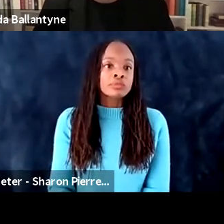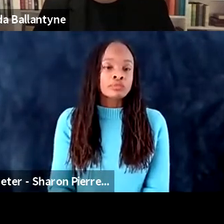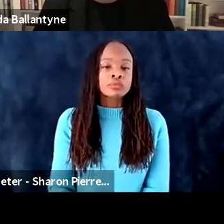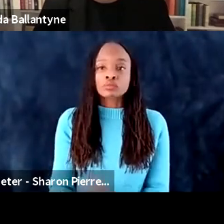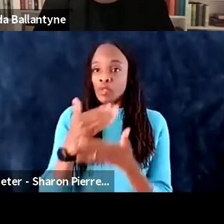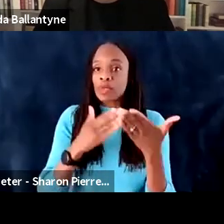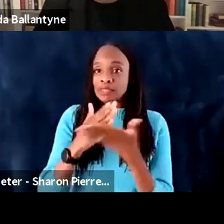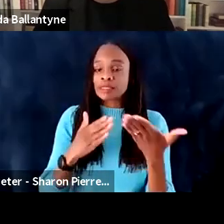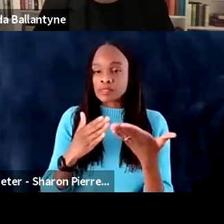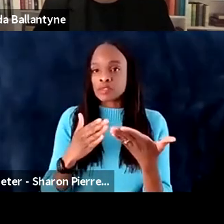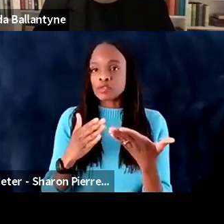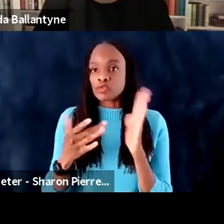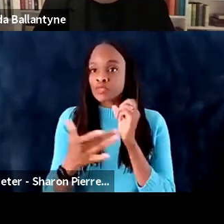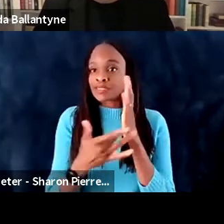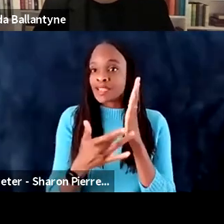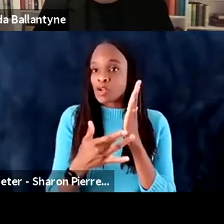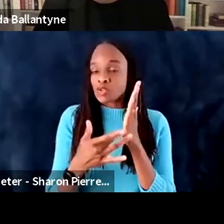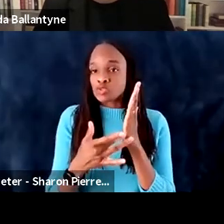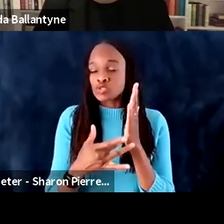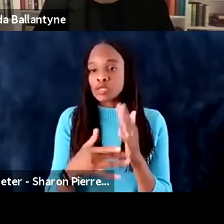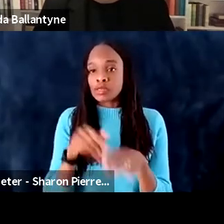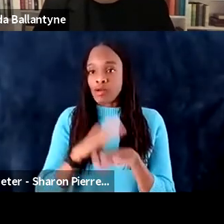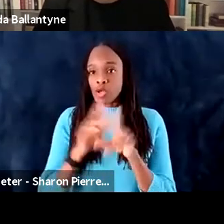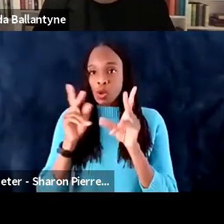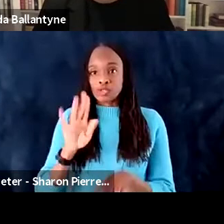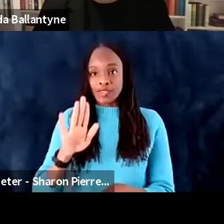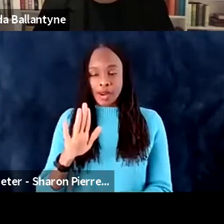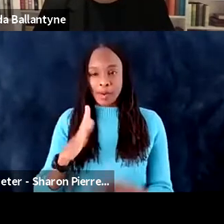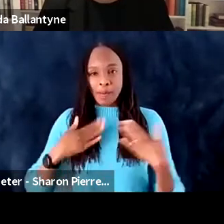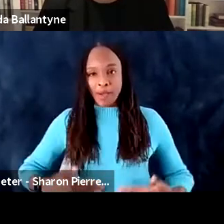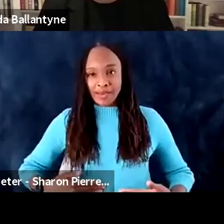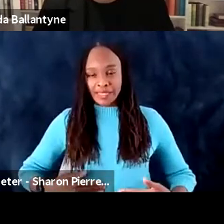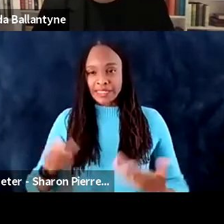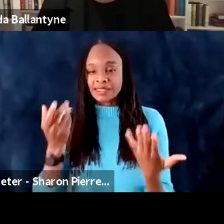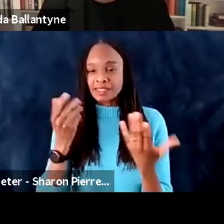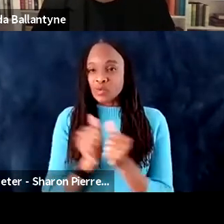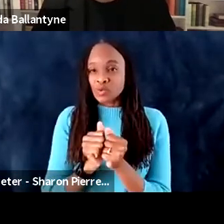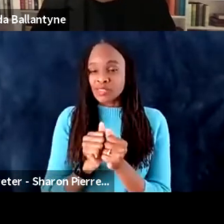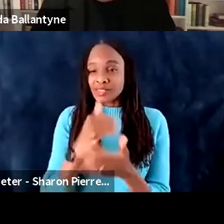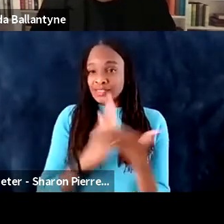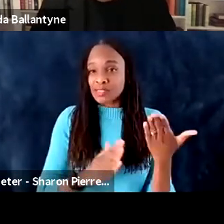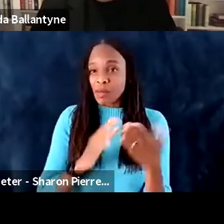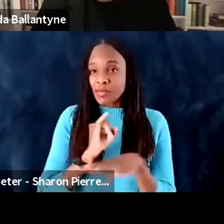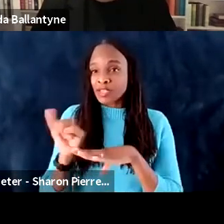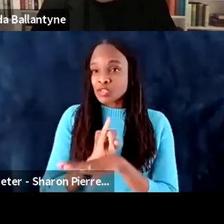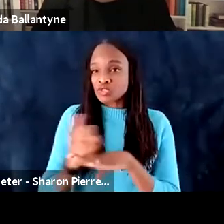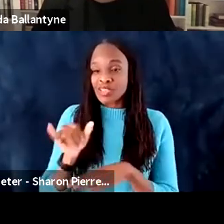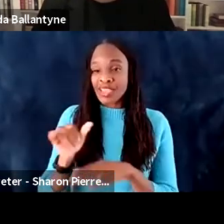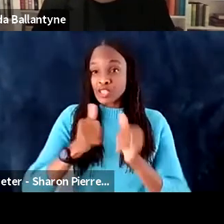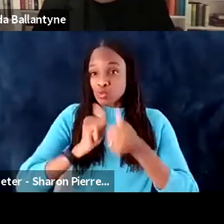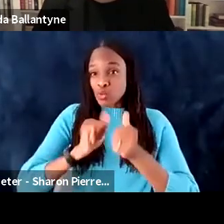pieces of technology on one's body, and particularly in certain industries like